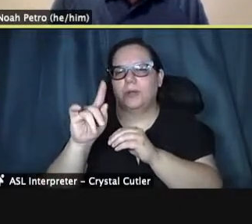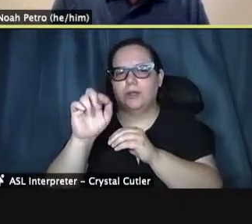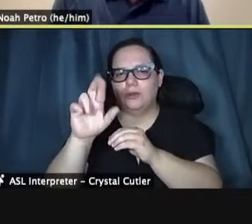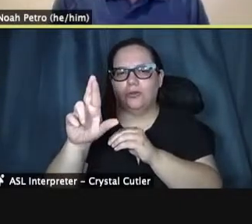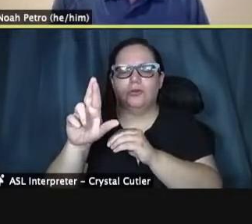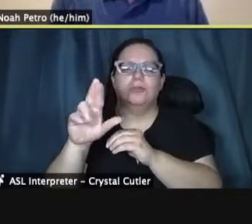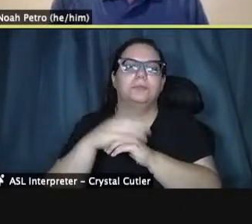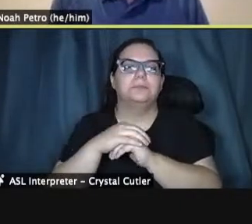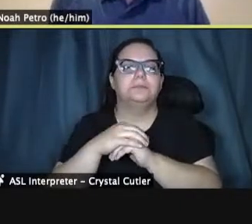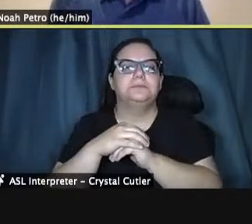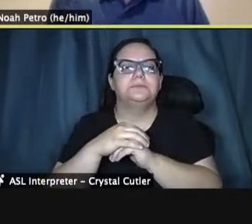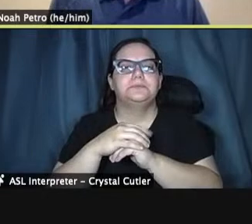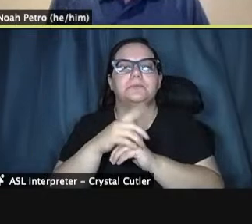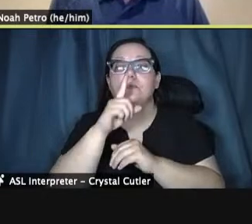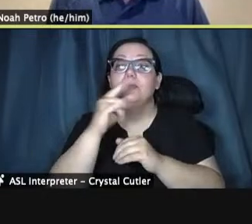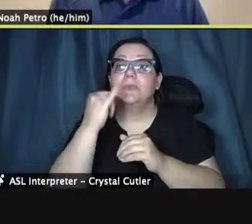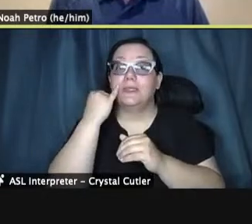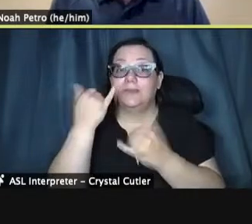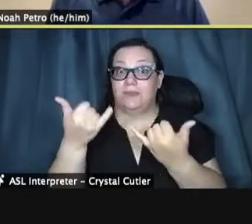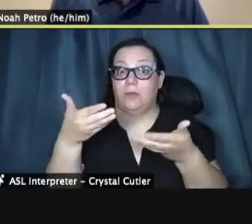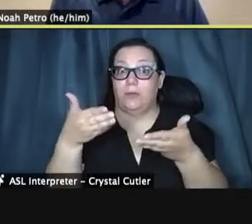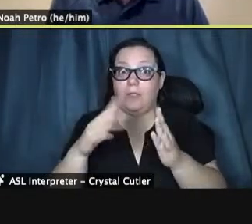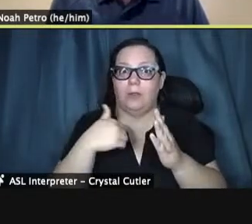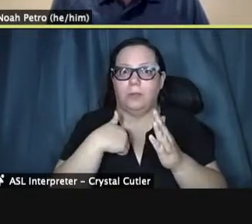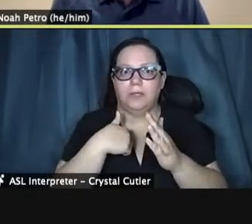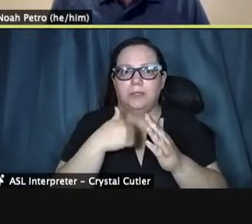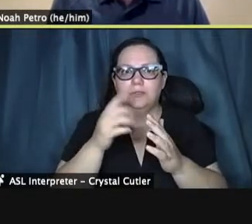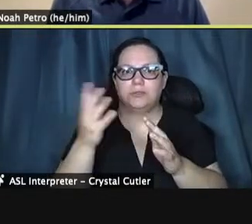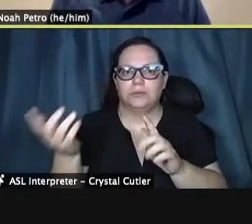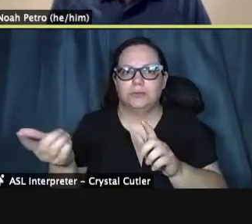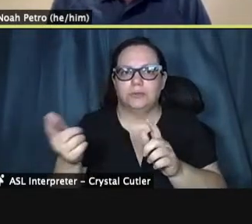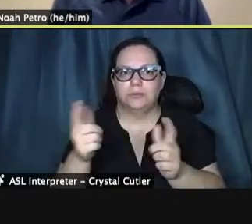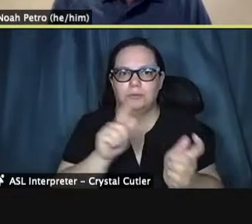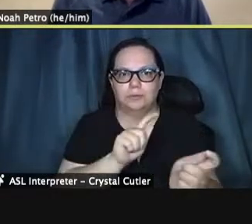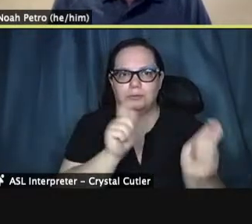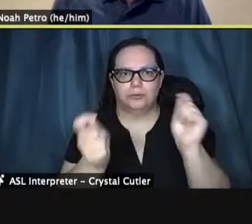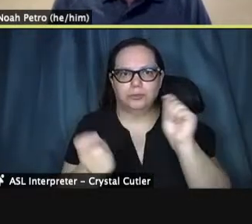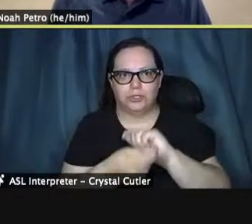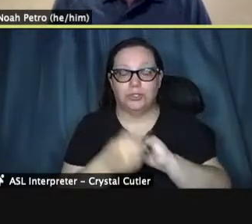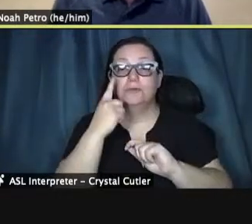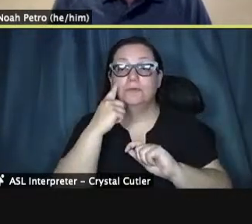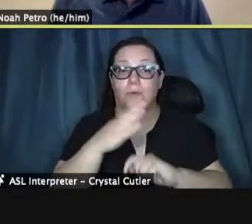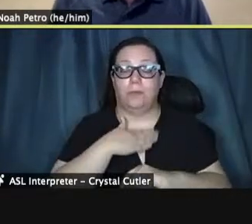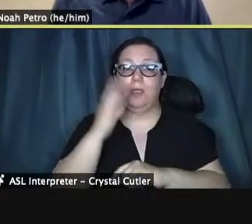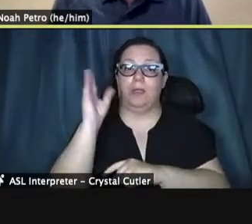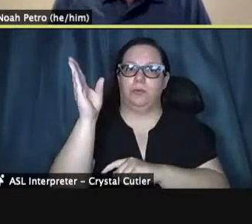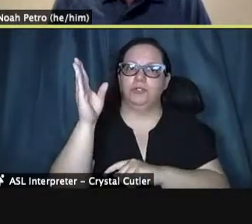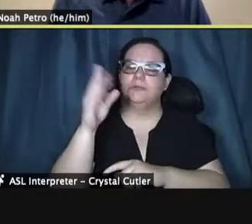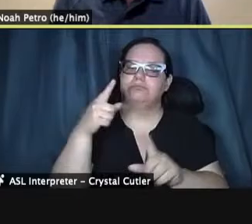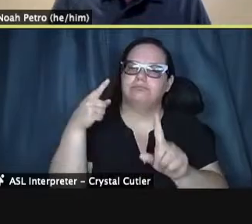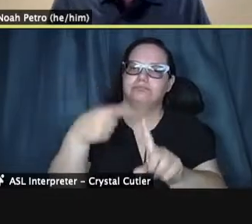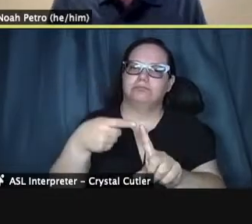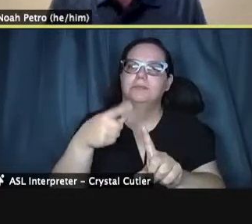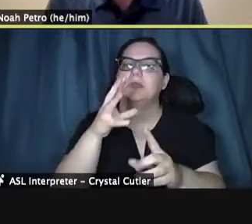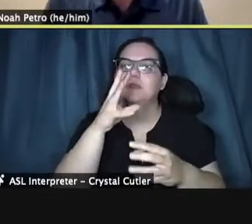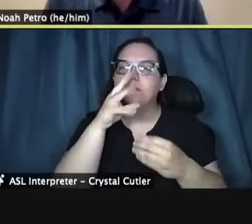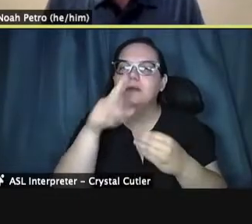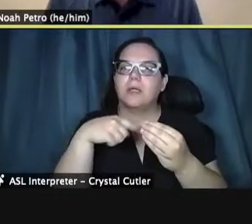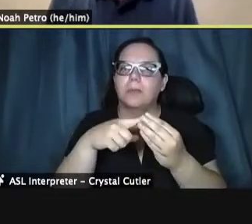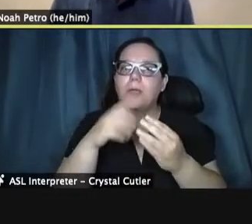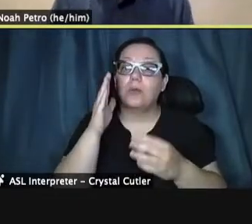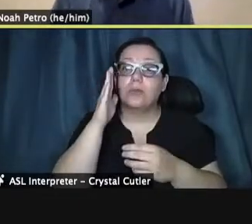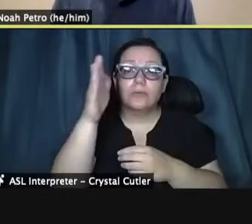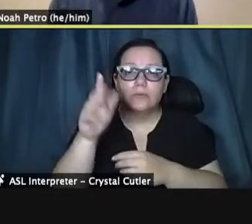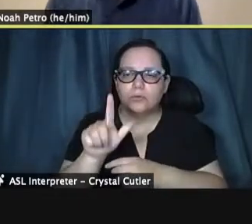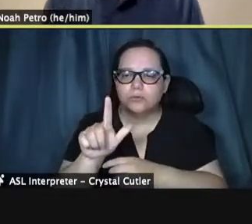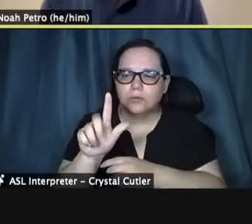now to transition gradually over to my presentation, what I'd like to do is talk a little bit about the future of LRO.